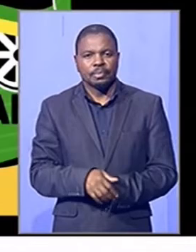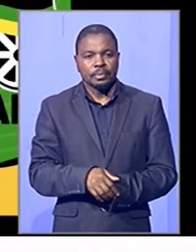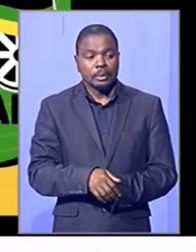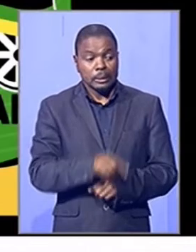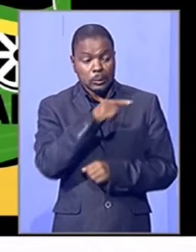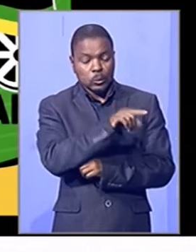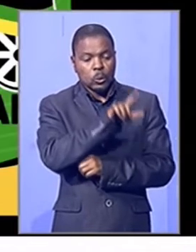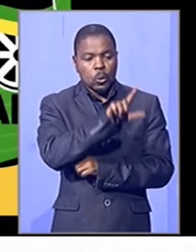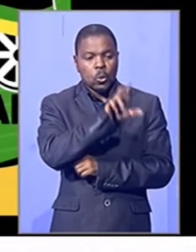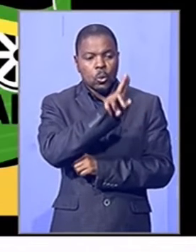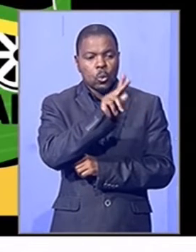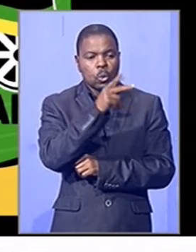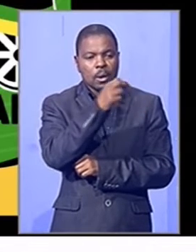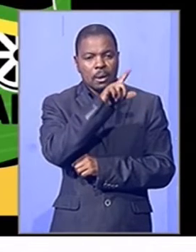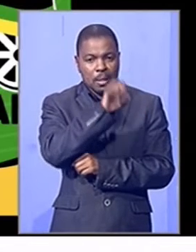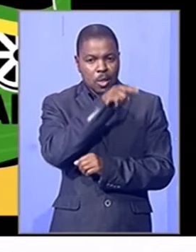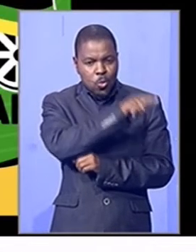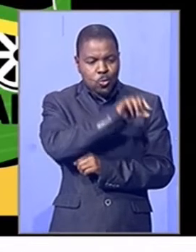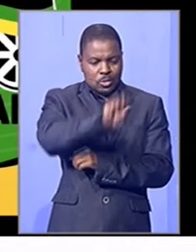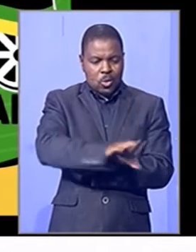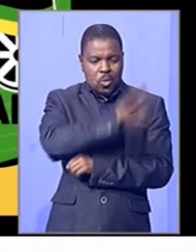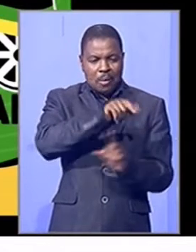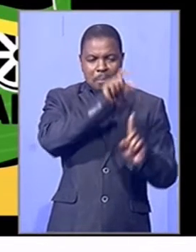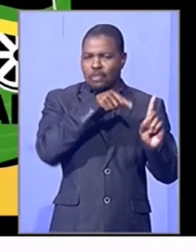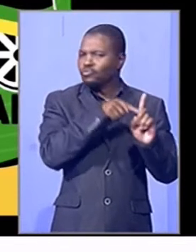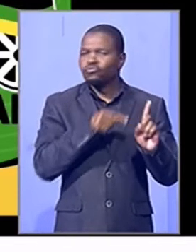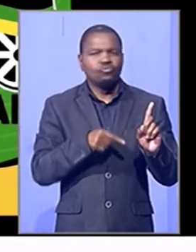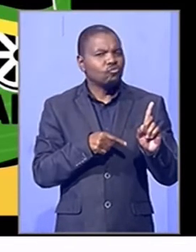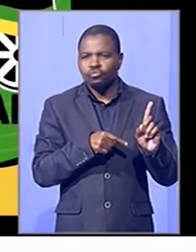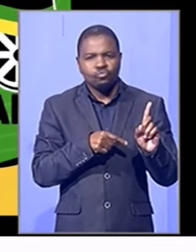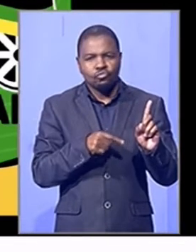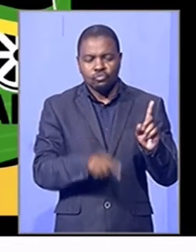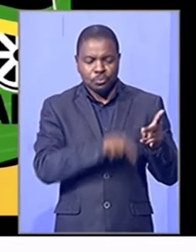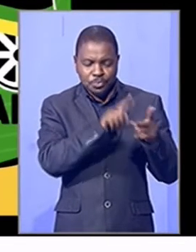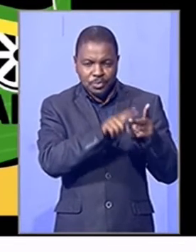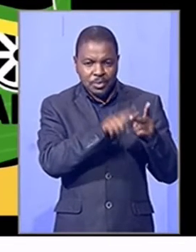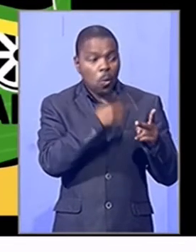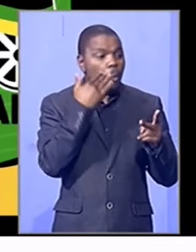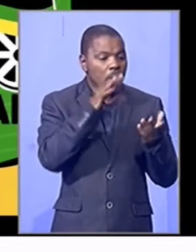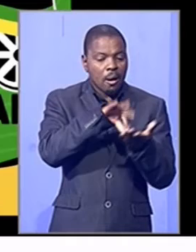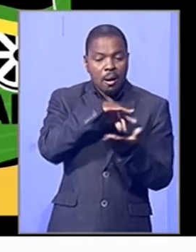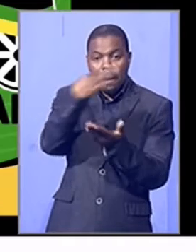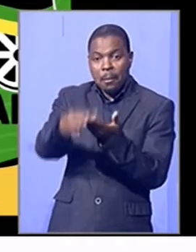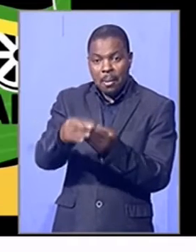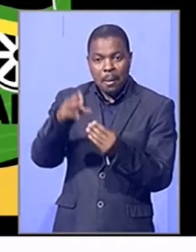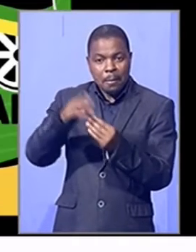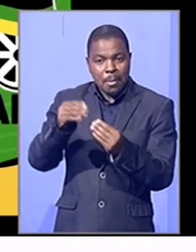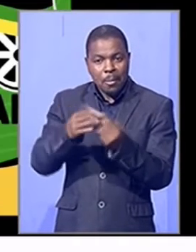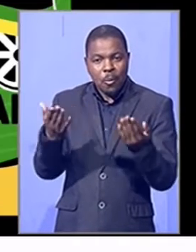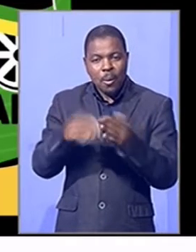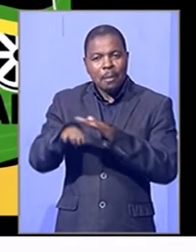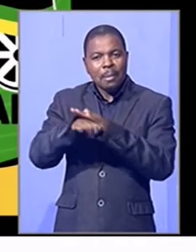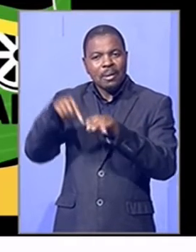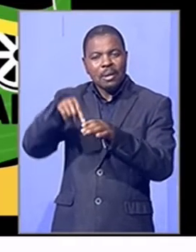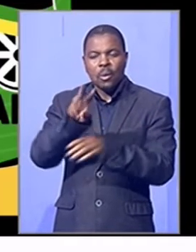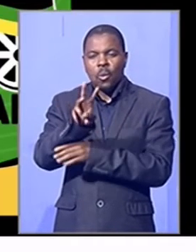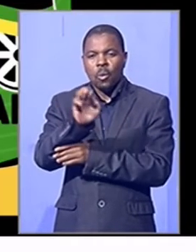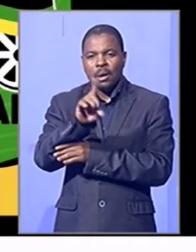of all, is a non-South African citizen, and when he applied for the membership to the branch of